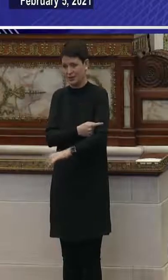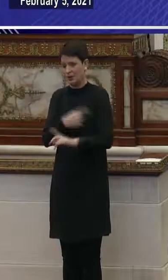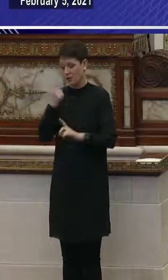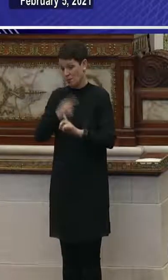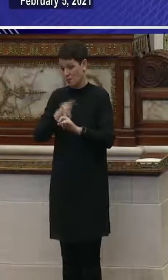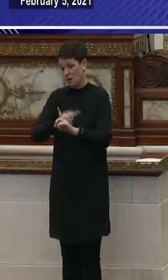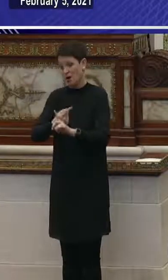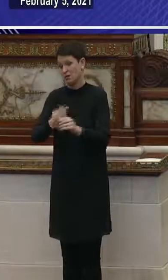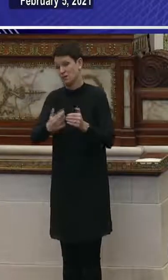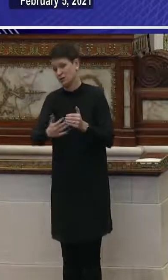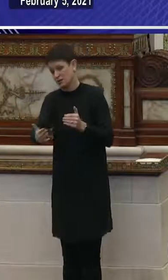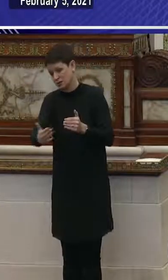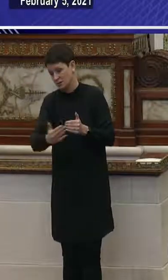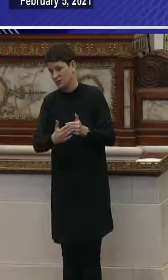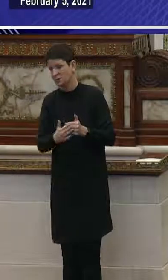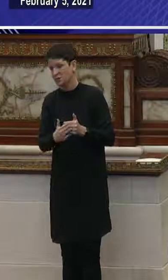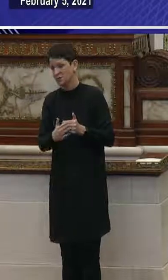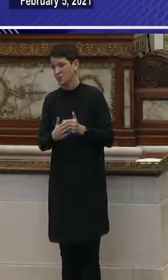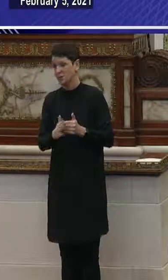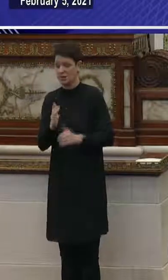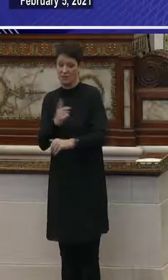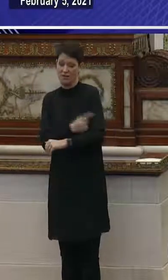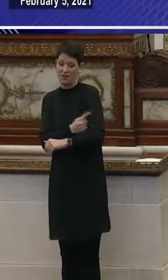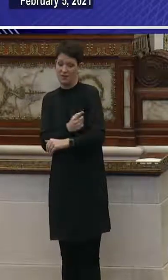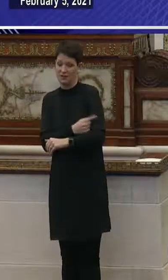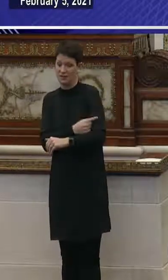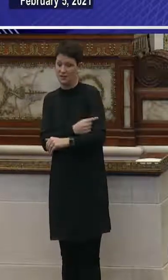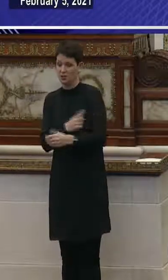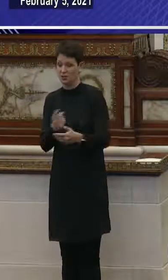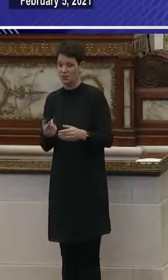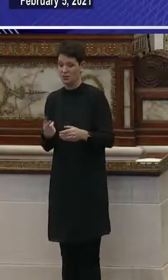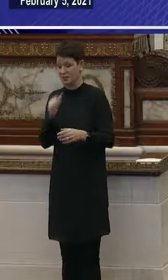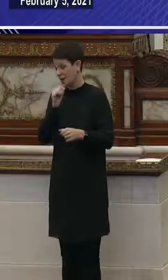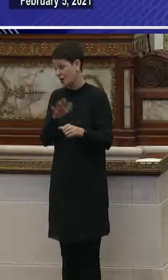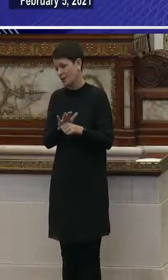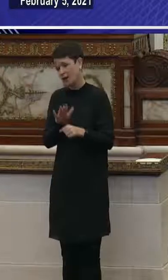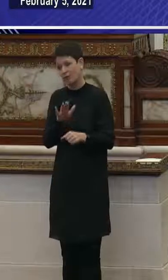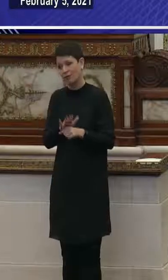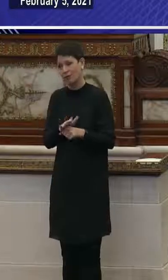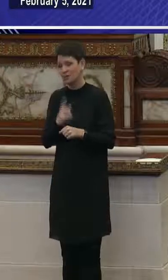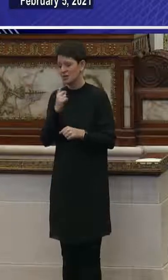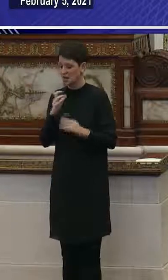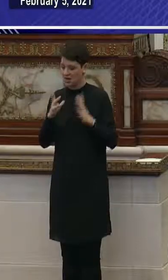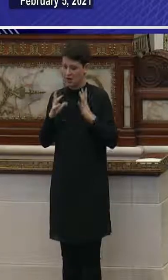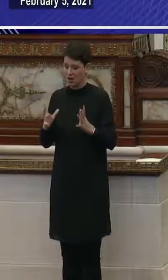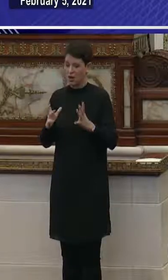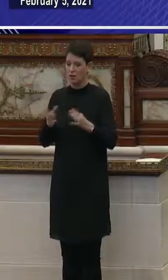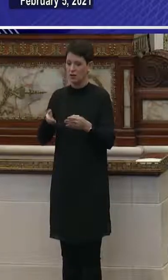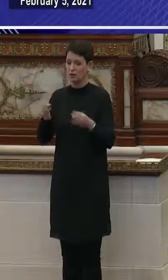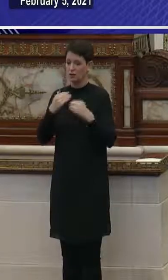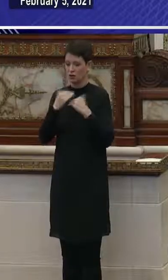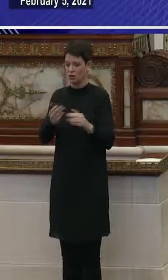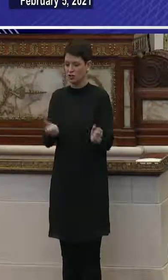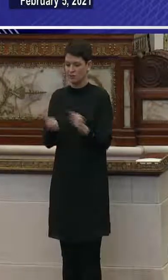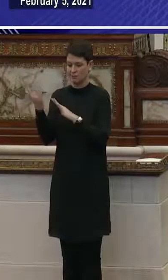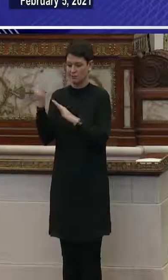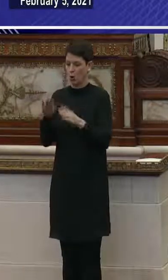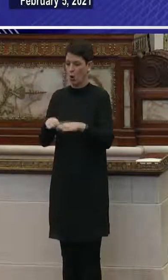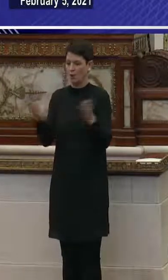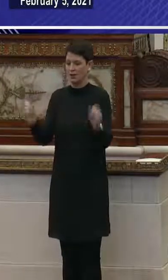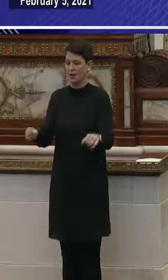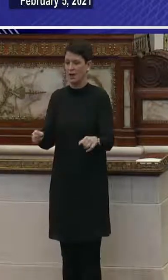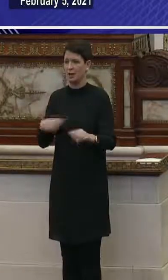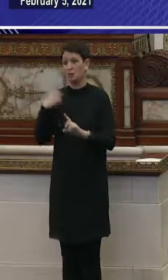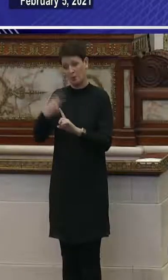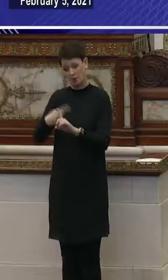months, that our vaccination coverage is not going to be enough to say, okay, we can end the restrictions now. It's going to be